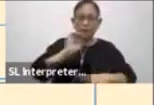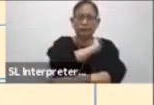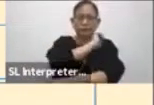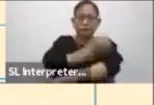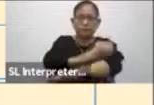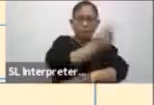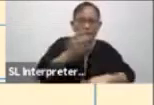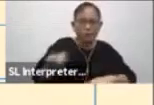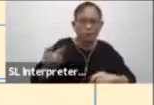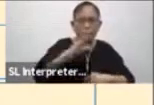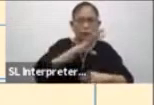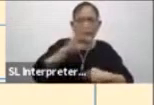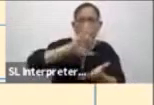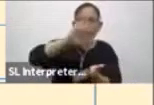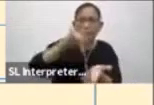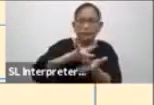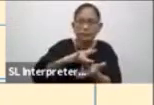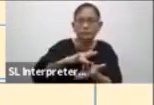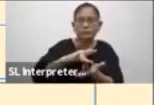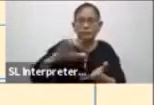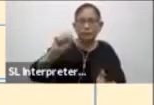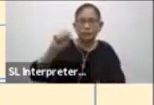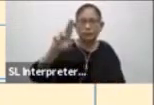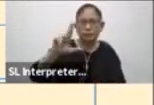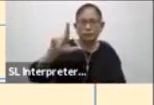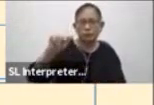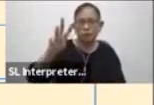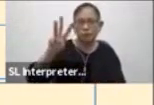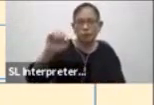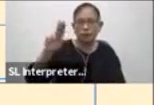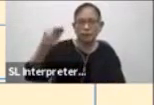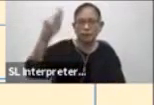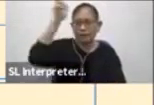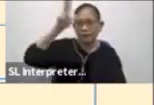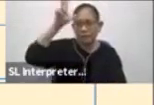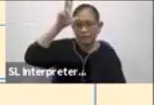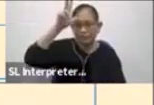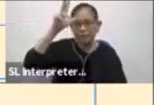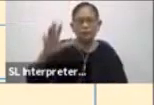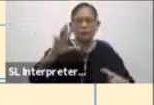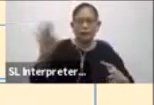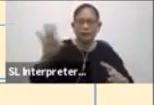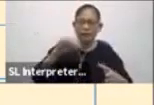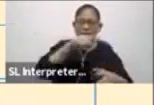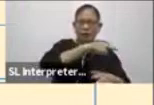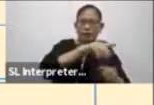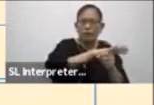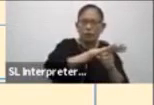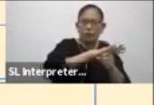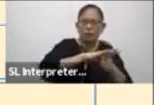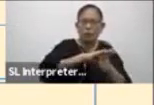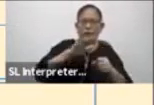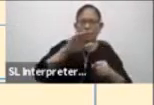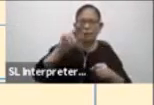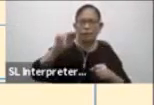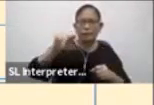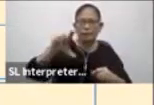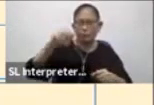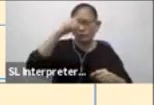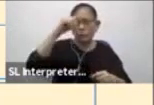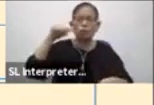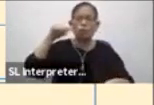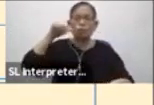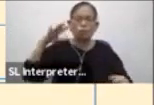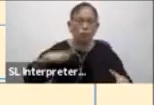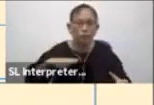of Central Sulawesi Government, provincial government, a local NGO for women's equality, the